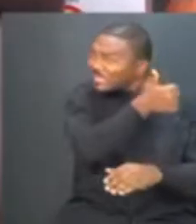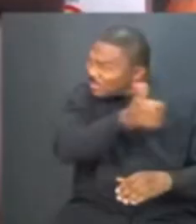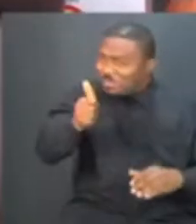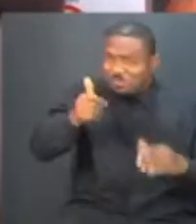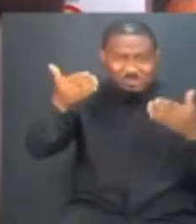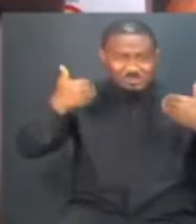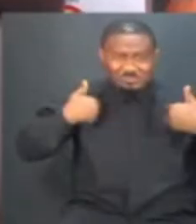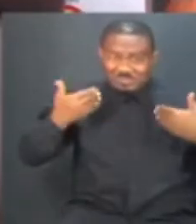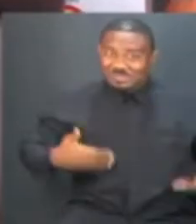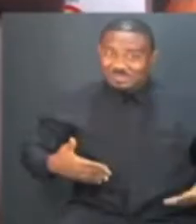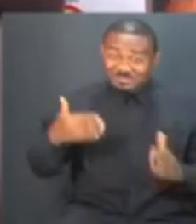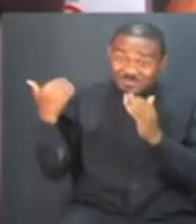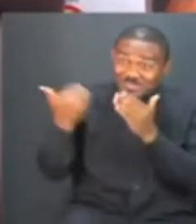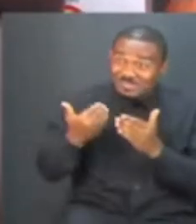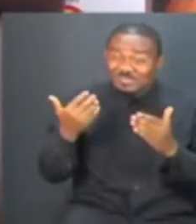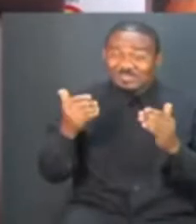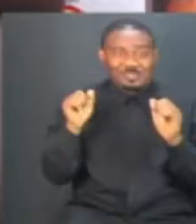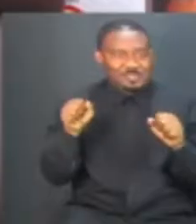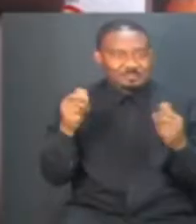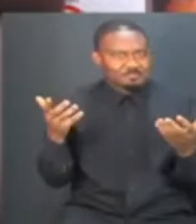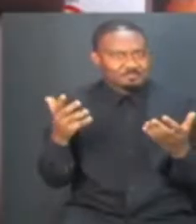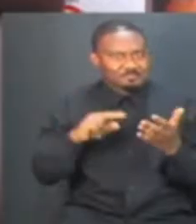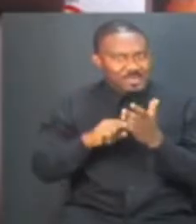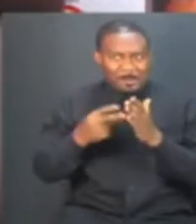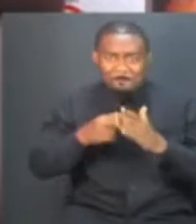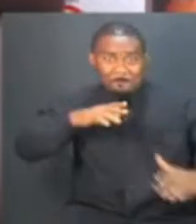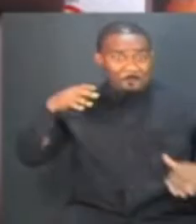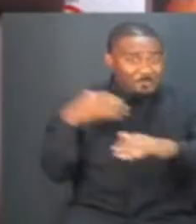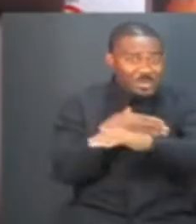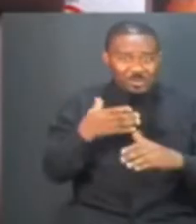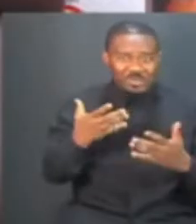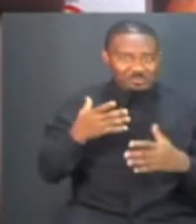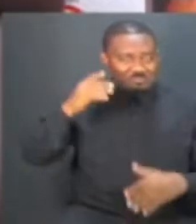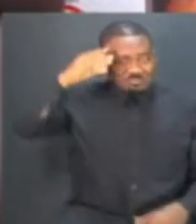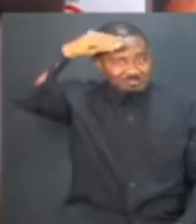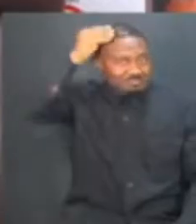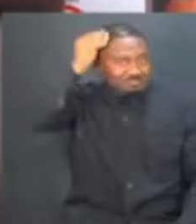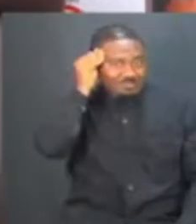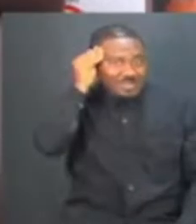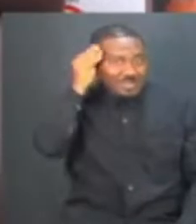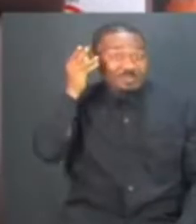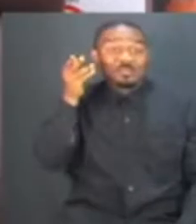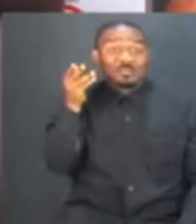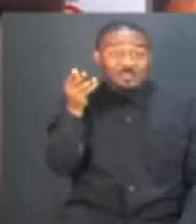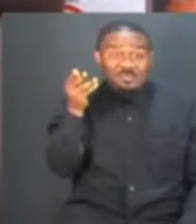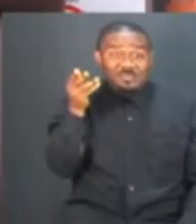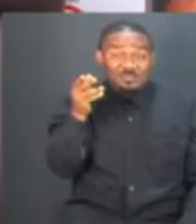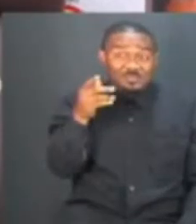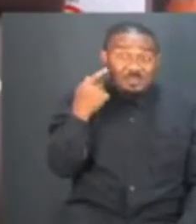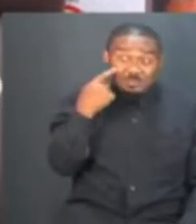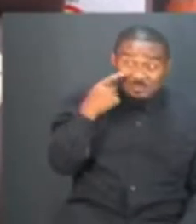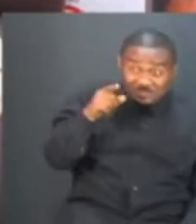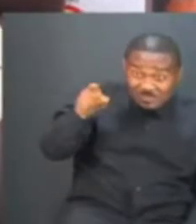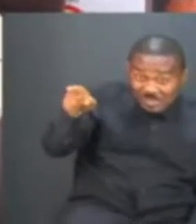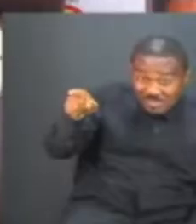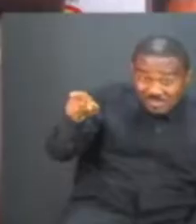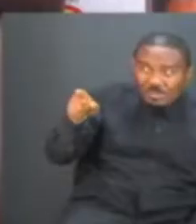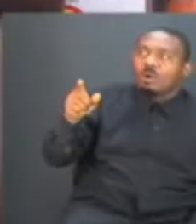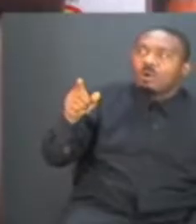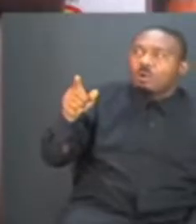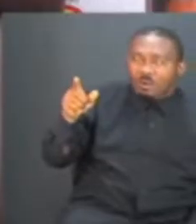close to them. And when you wear, yes, that's the meaning of some of the hat that you wear. You should be able to copy what Honorable Nudin is